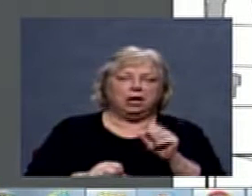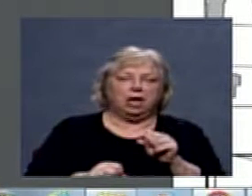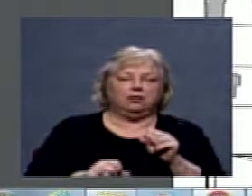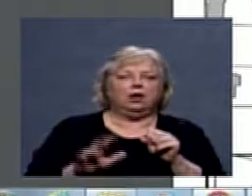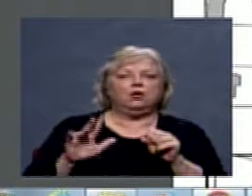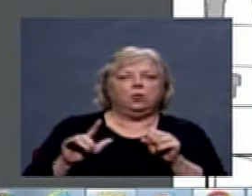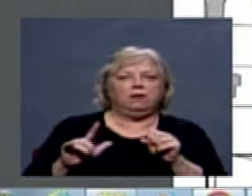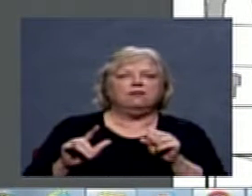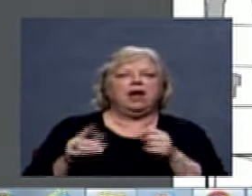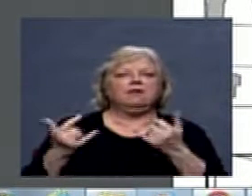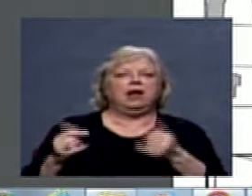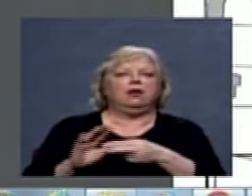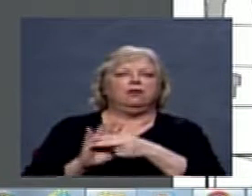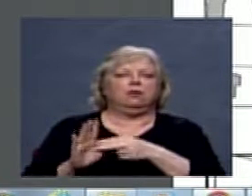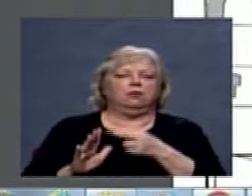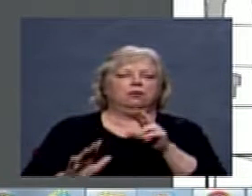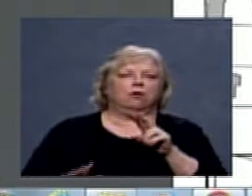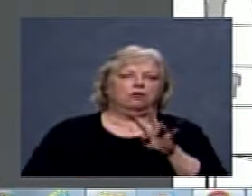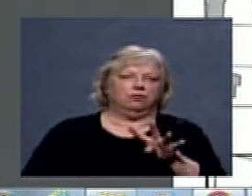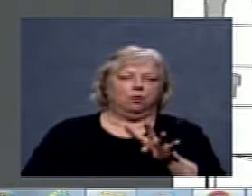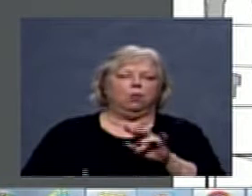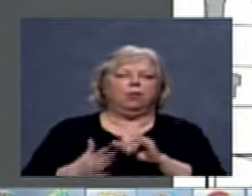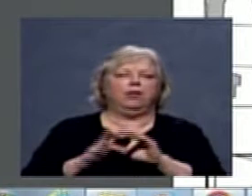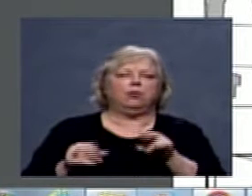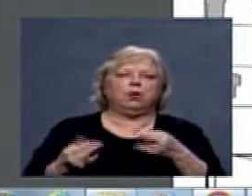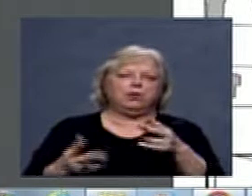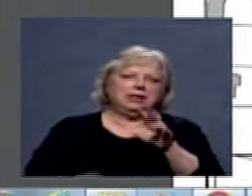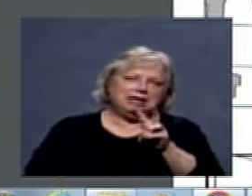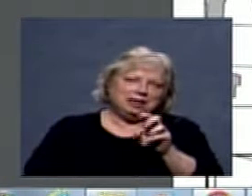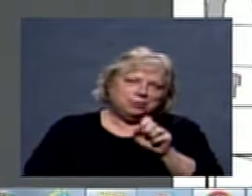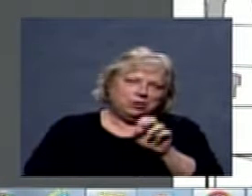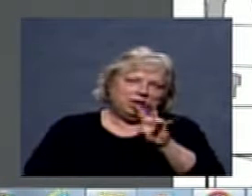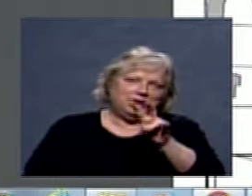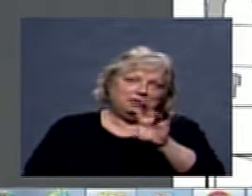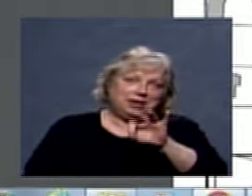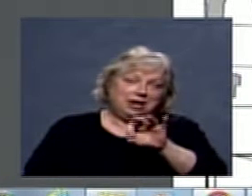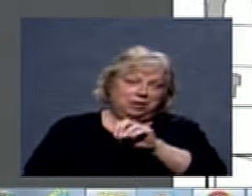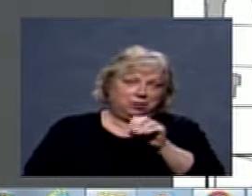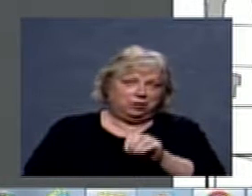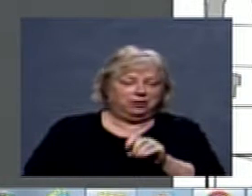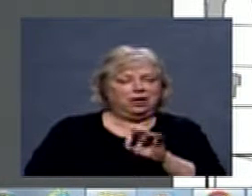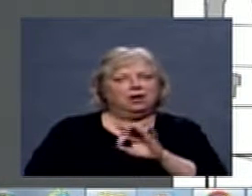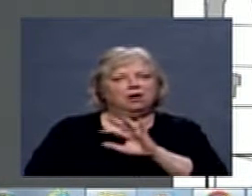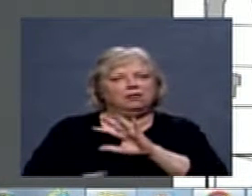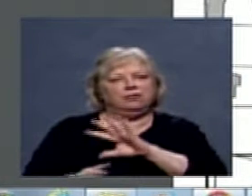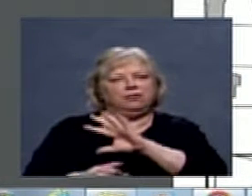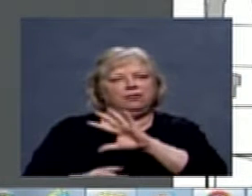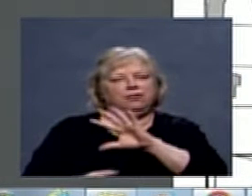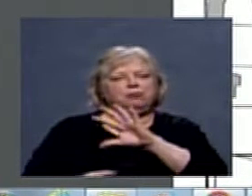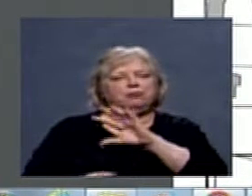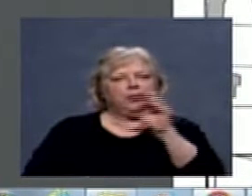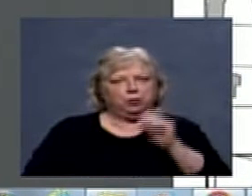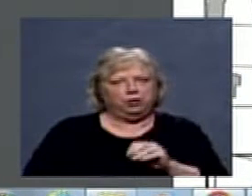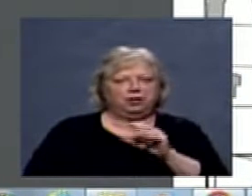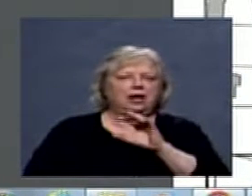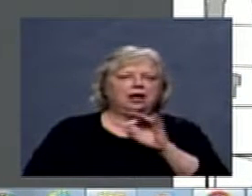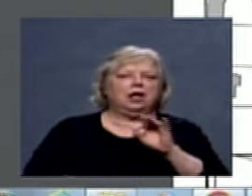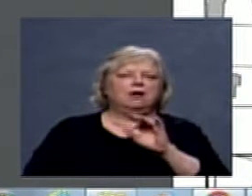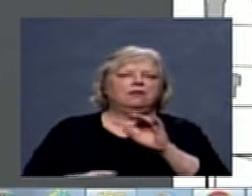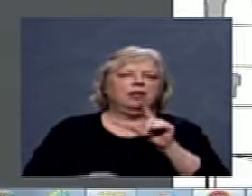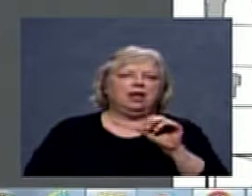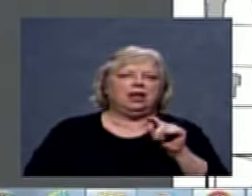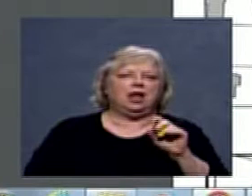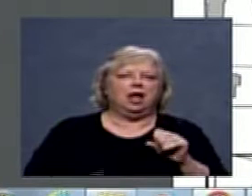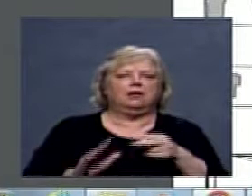25 are currently zoned R4, which represents a 6.79% overall ratio or percentage of lots